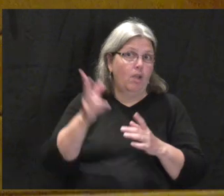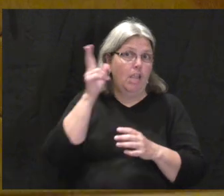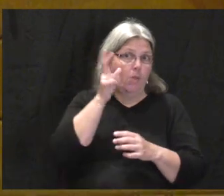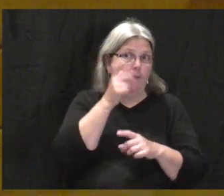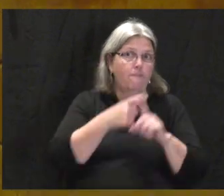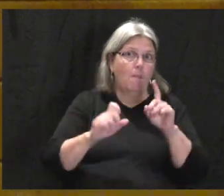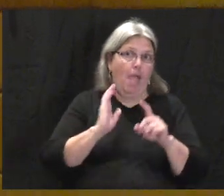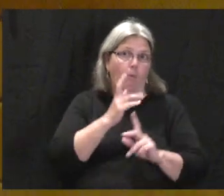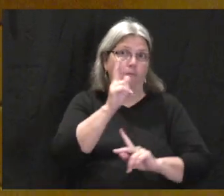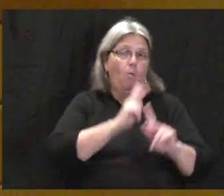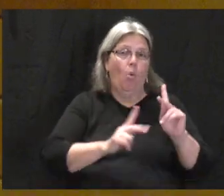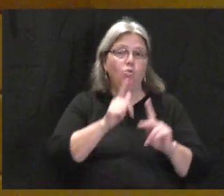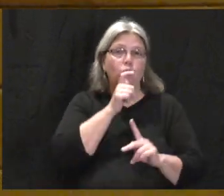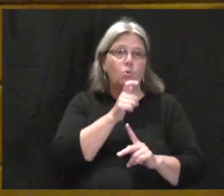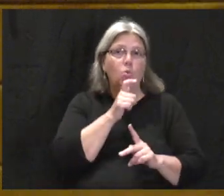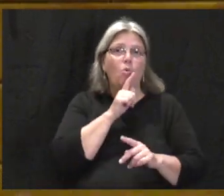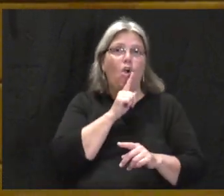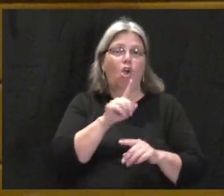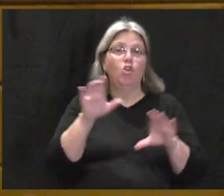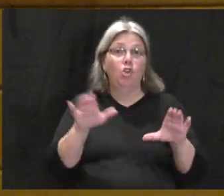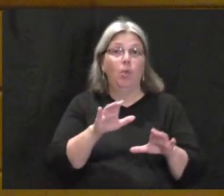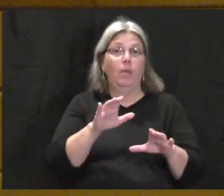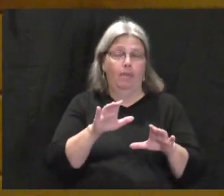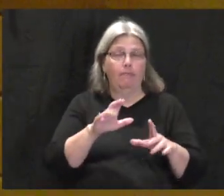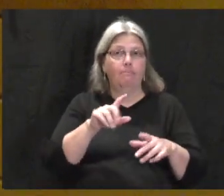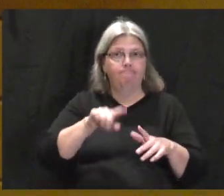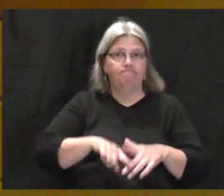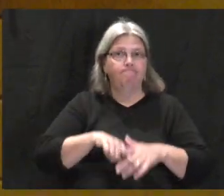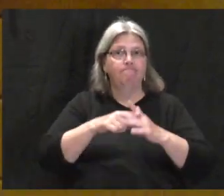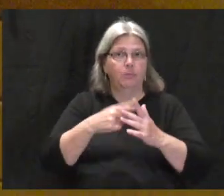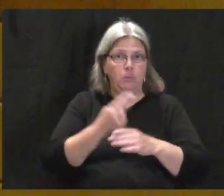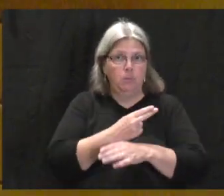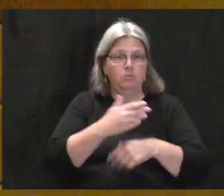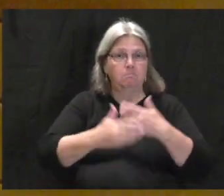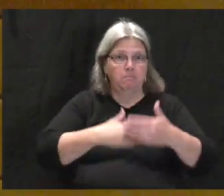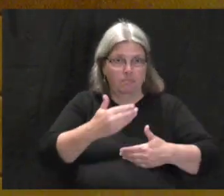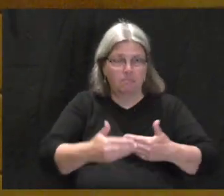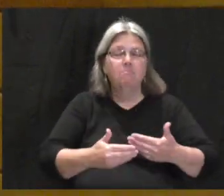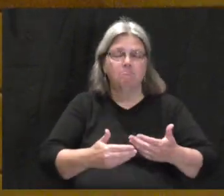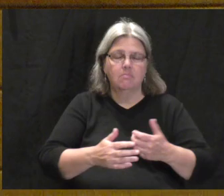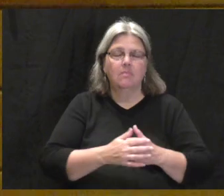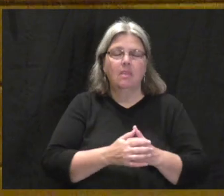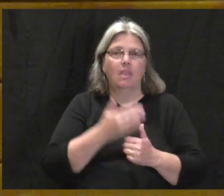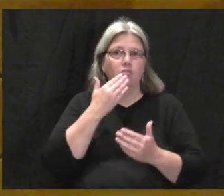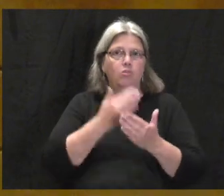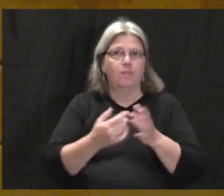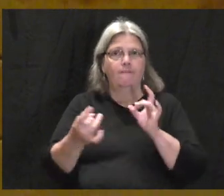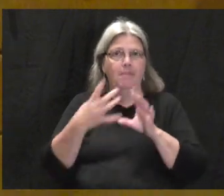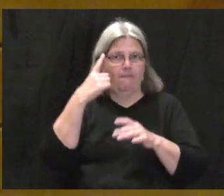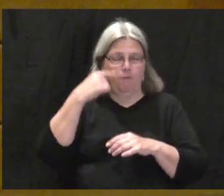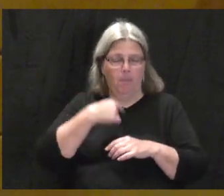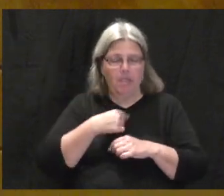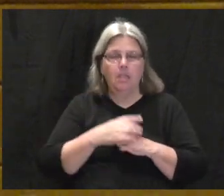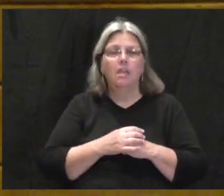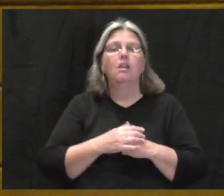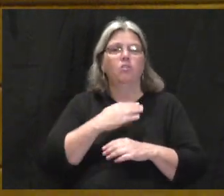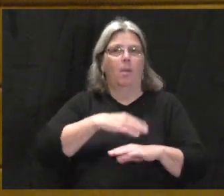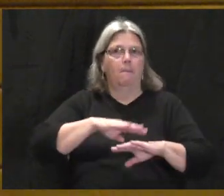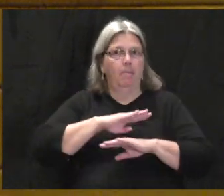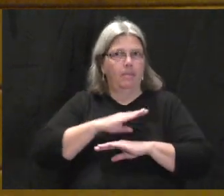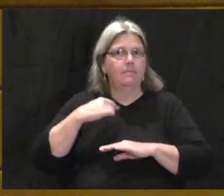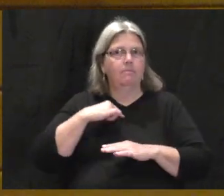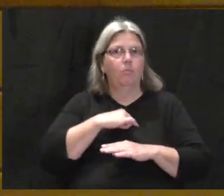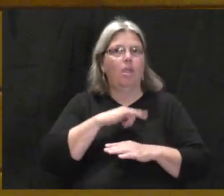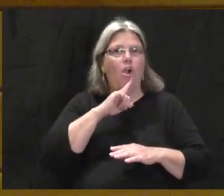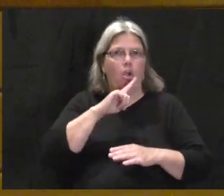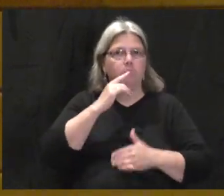who are doing the implementation. So again, I'm pleased that we're making progress. I'm not pleased